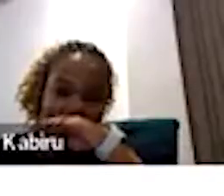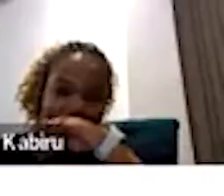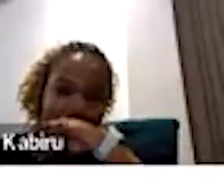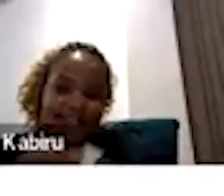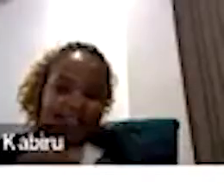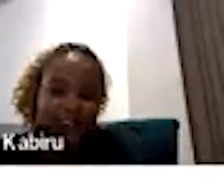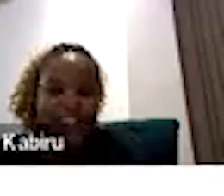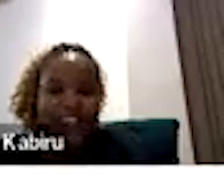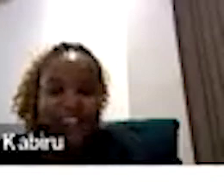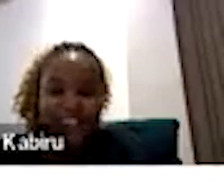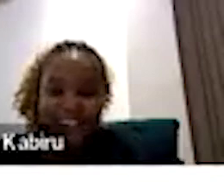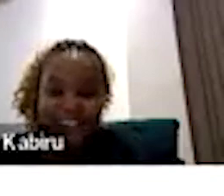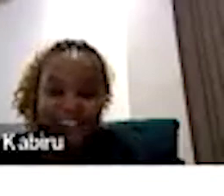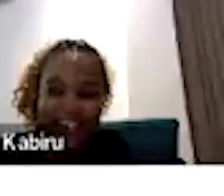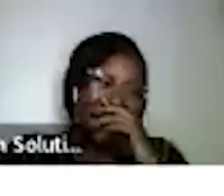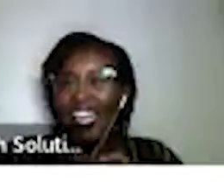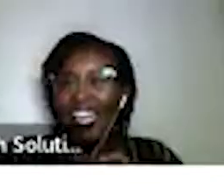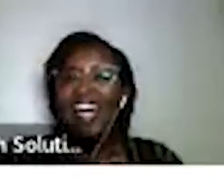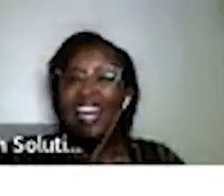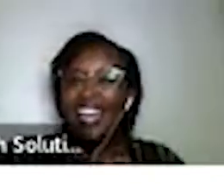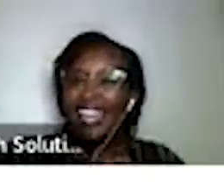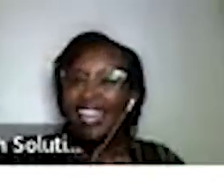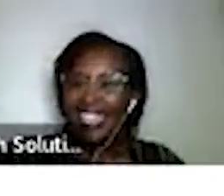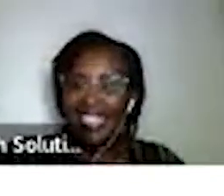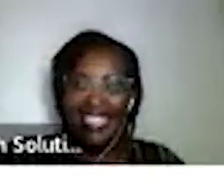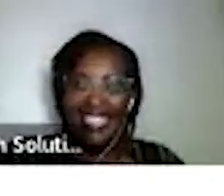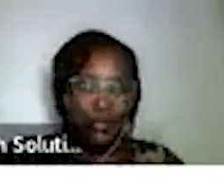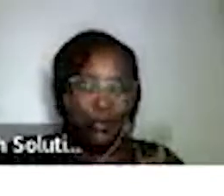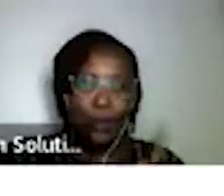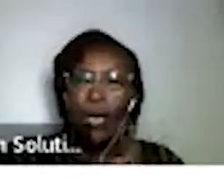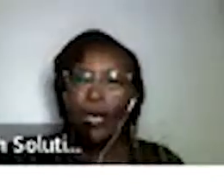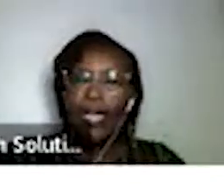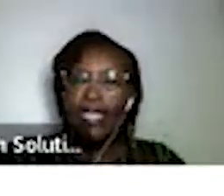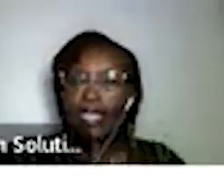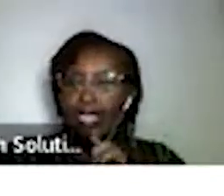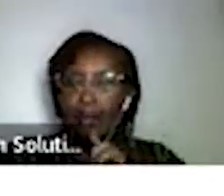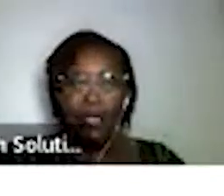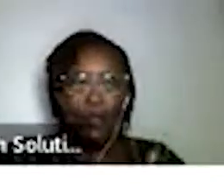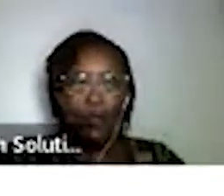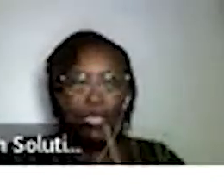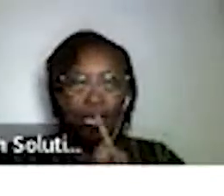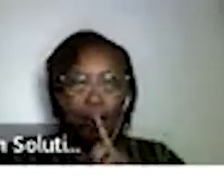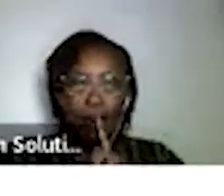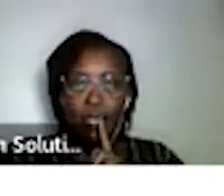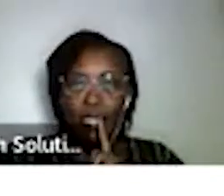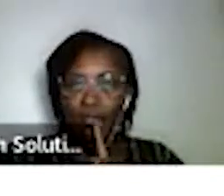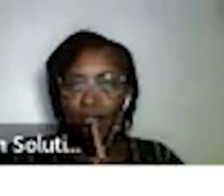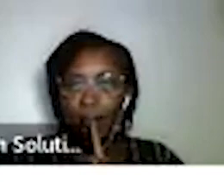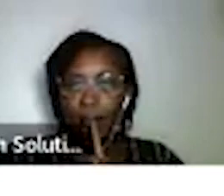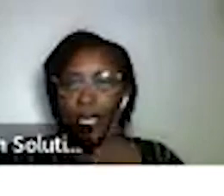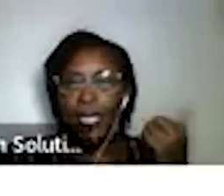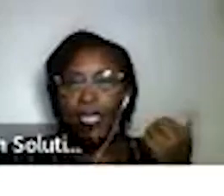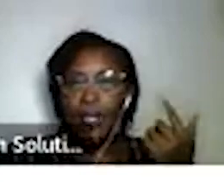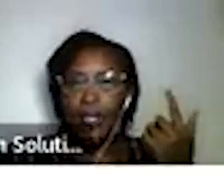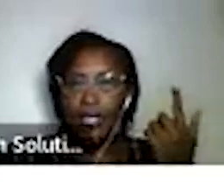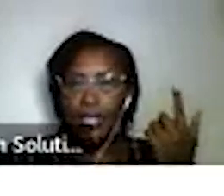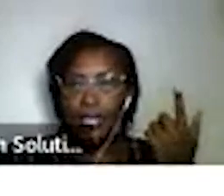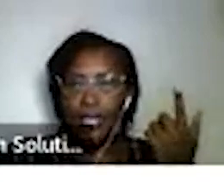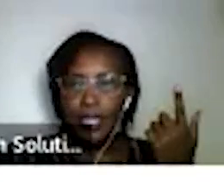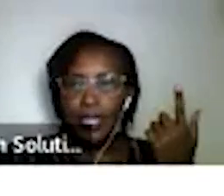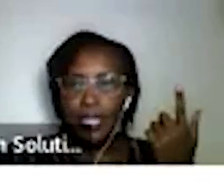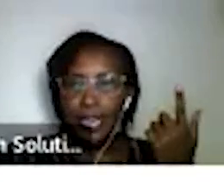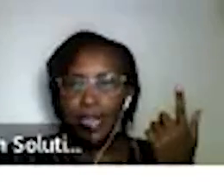My therapy, or whose therapy? Kwanda kabisa. And yeah, so Nancy, there's something you said about self-harm. And it